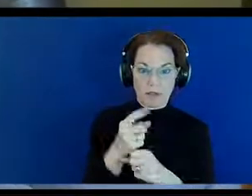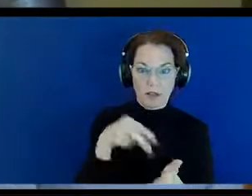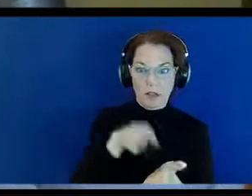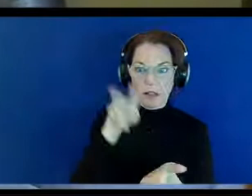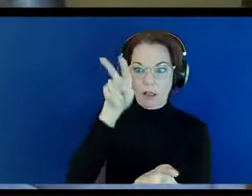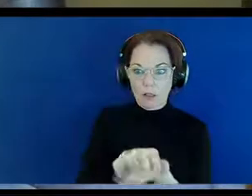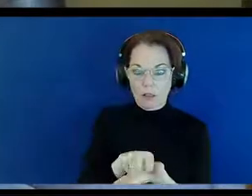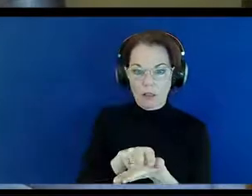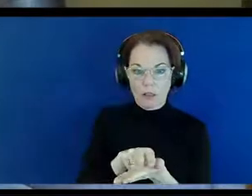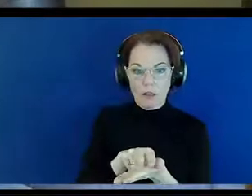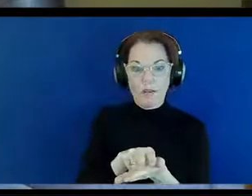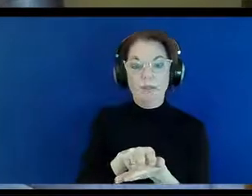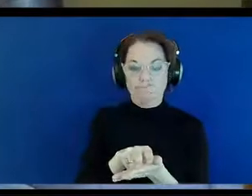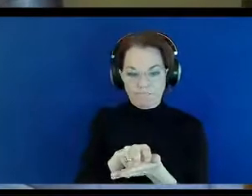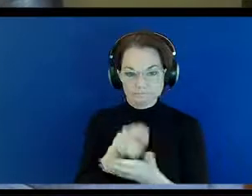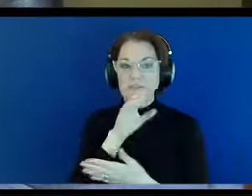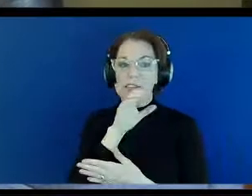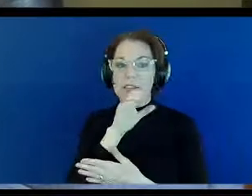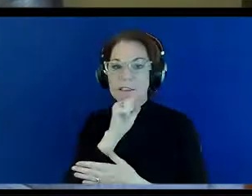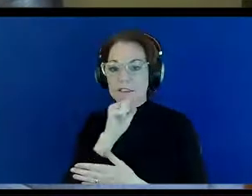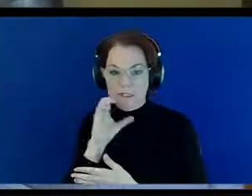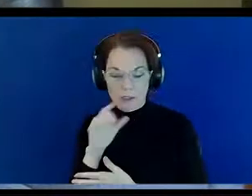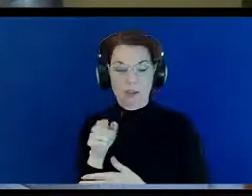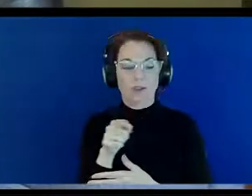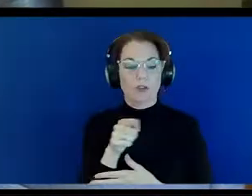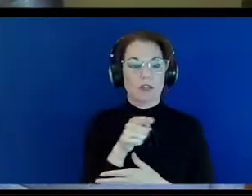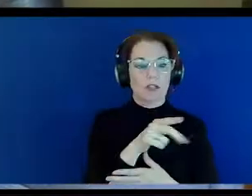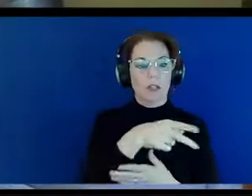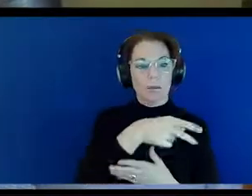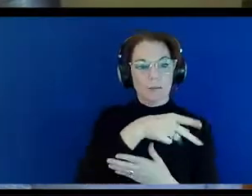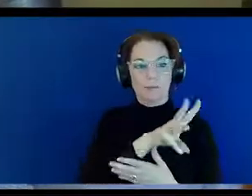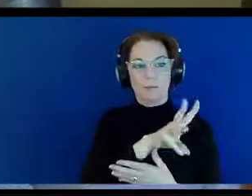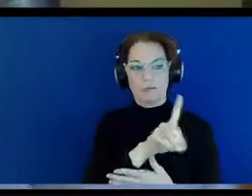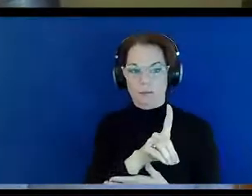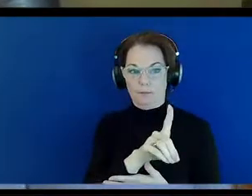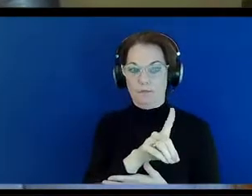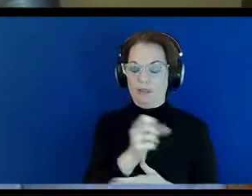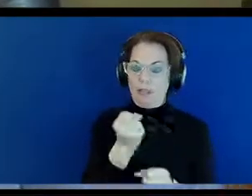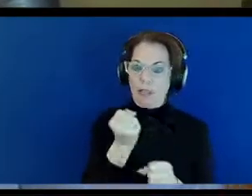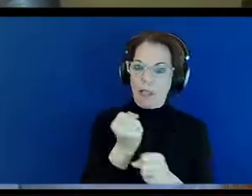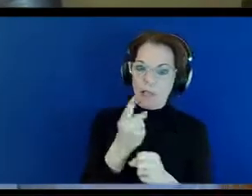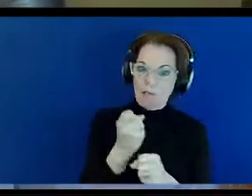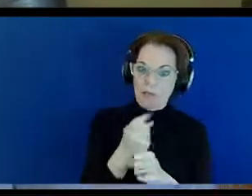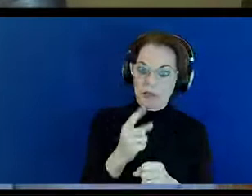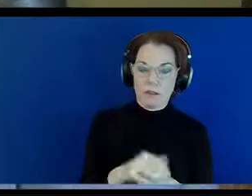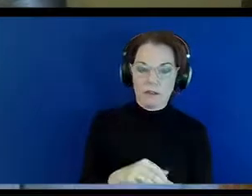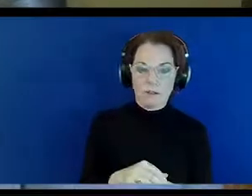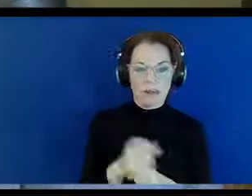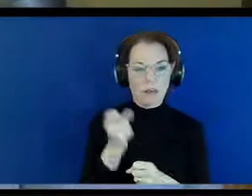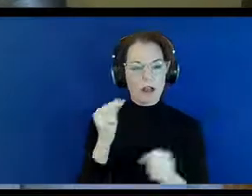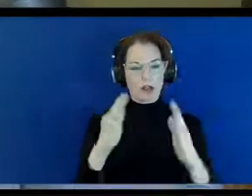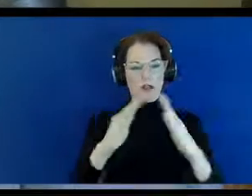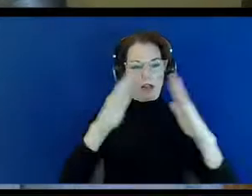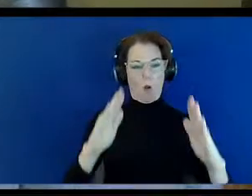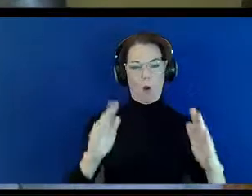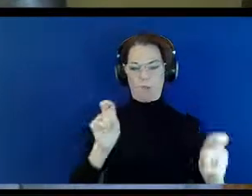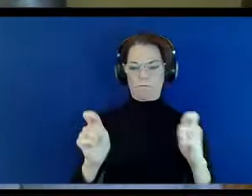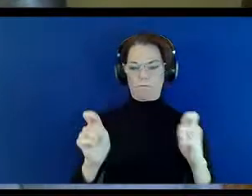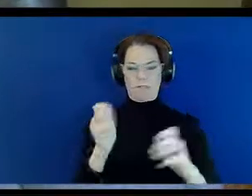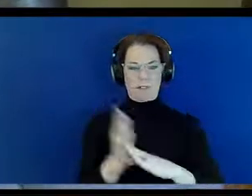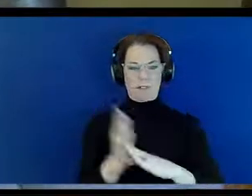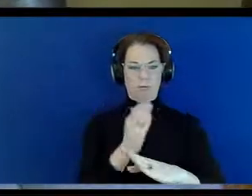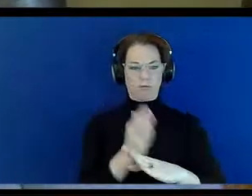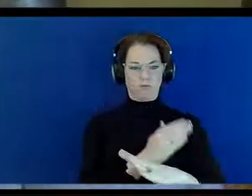seniors and people with disability experience every single year. Home modifications can help prevent this